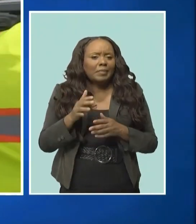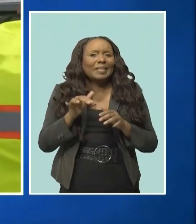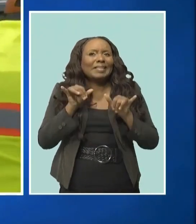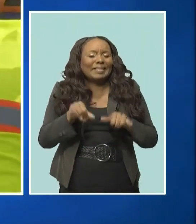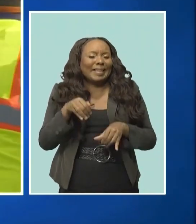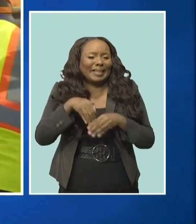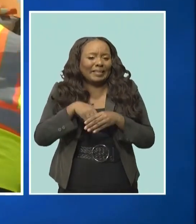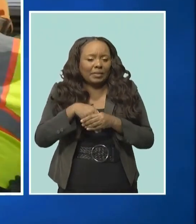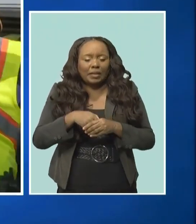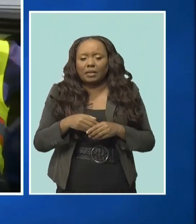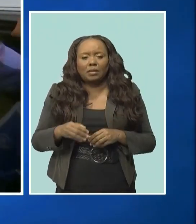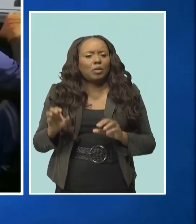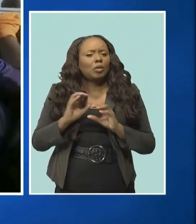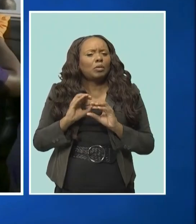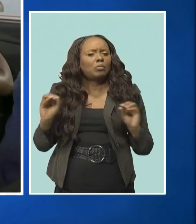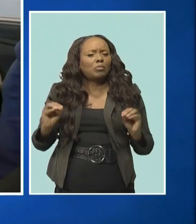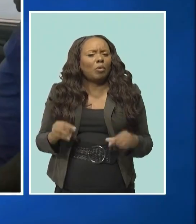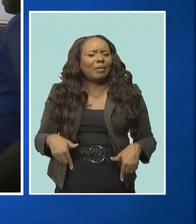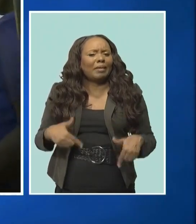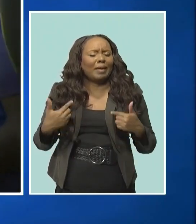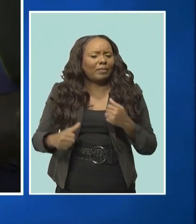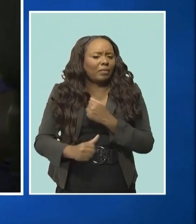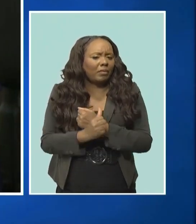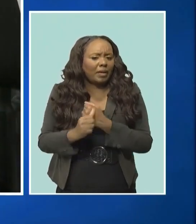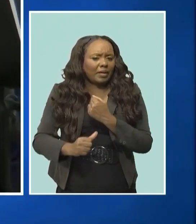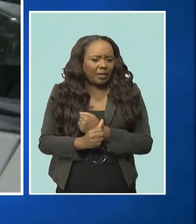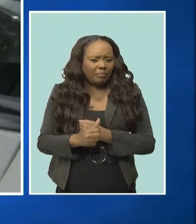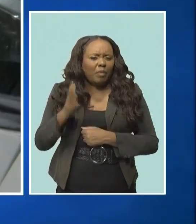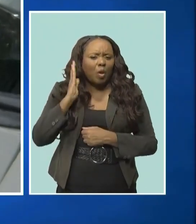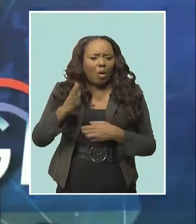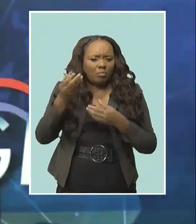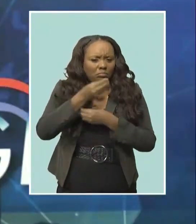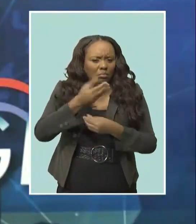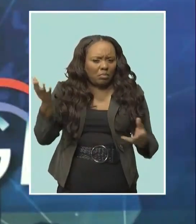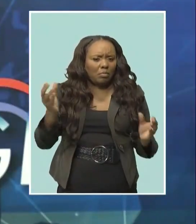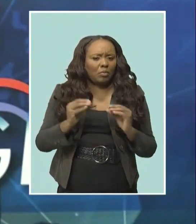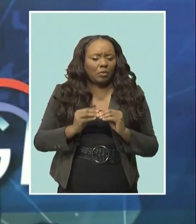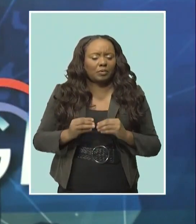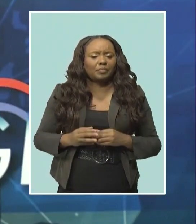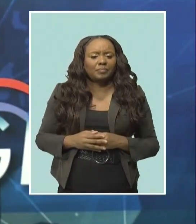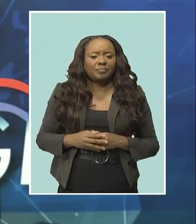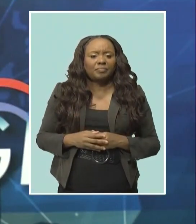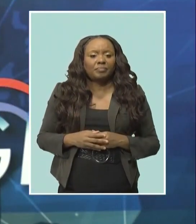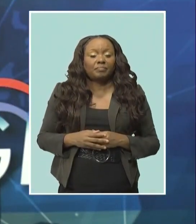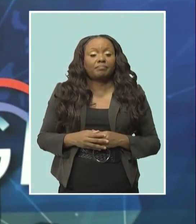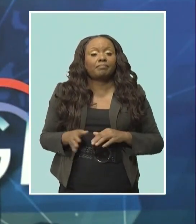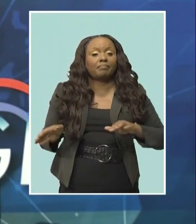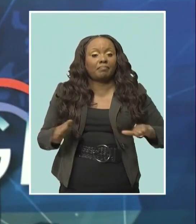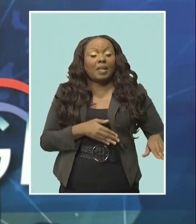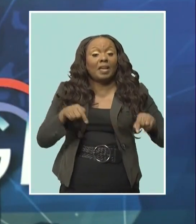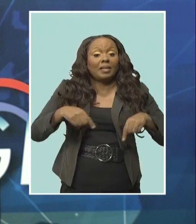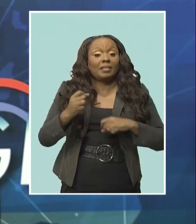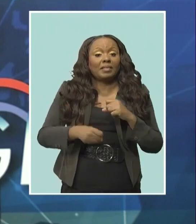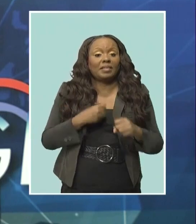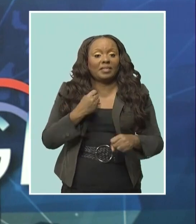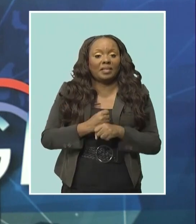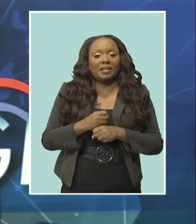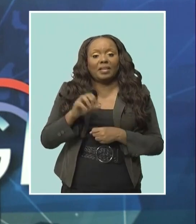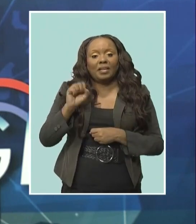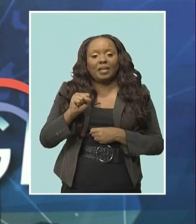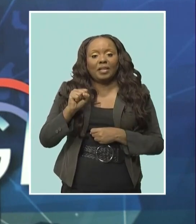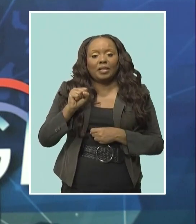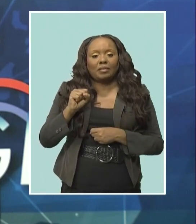life-threatening at the time. CBC will keep you updated. In other news, this year's Scotiabank Junior